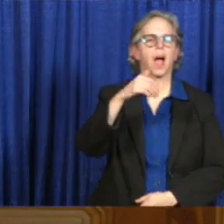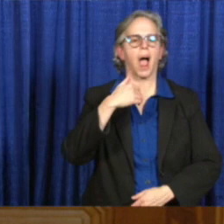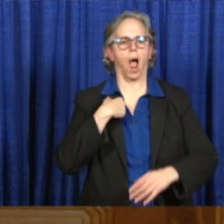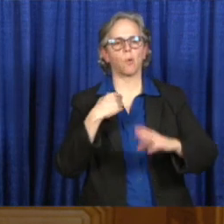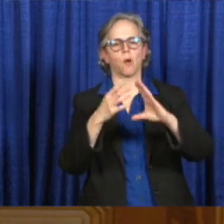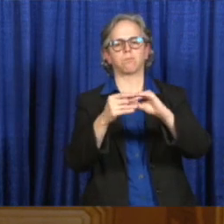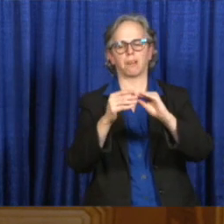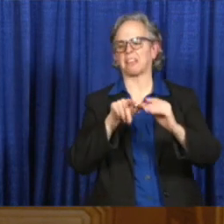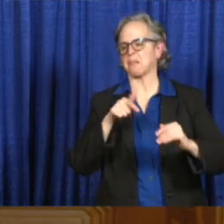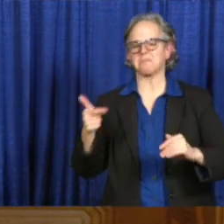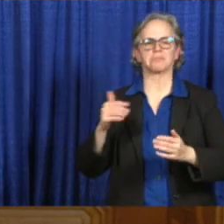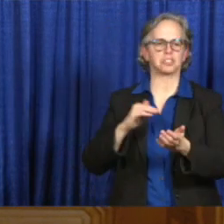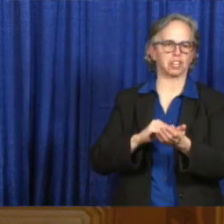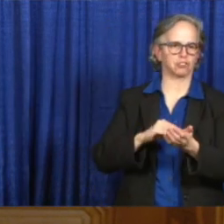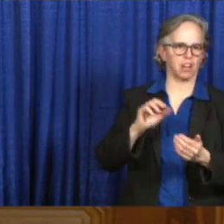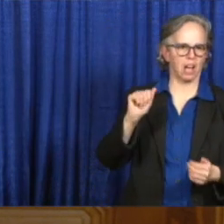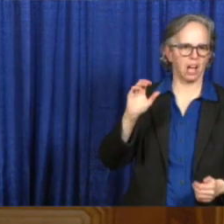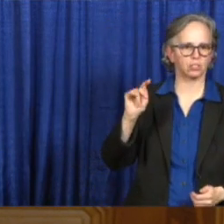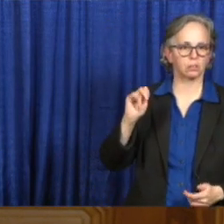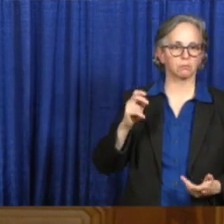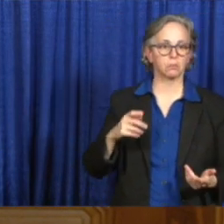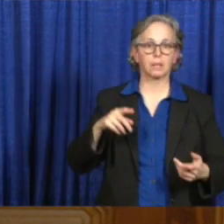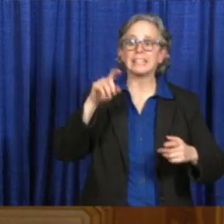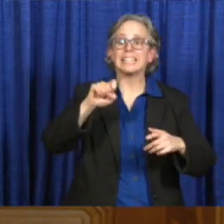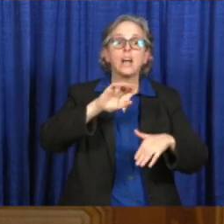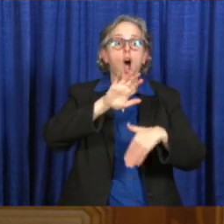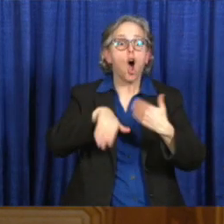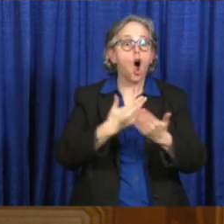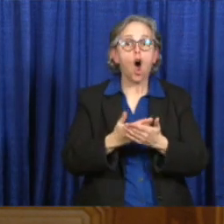We can use all the testing we can get, basically.